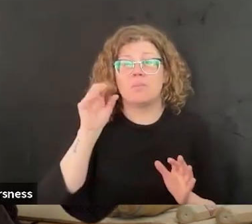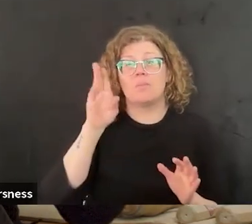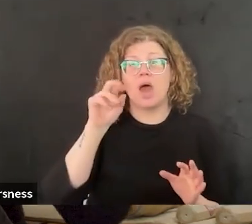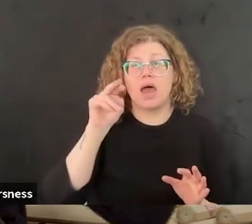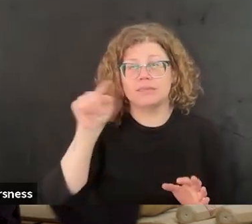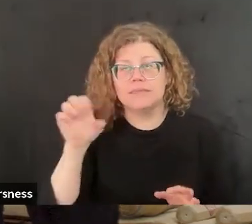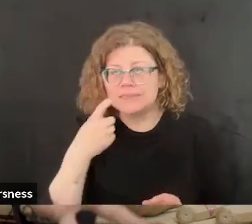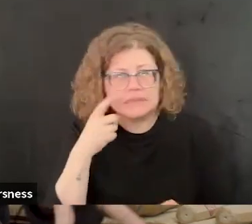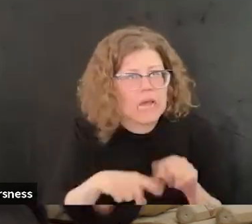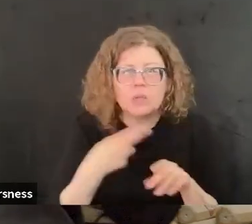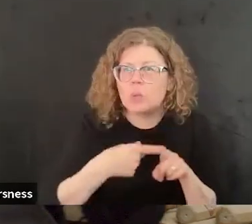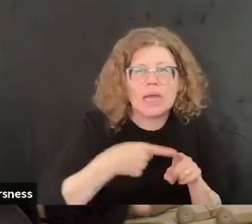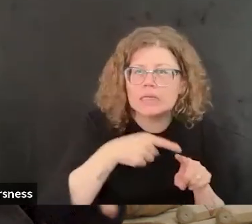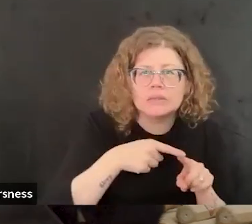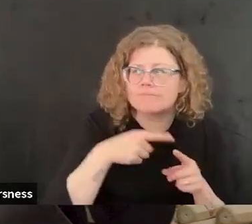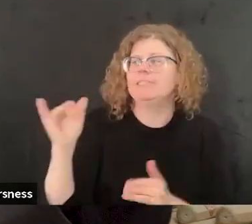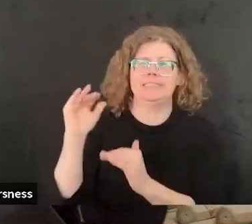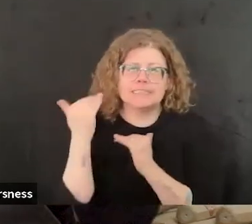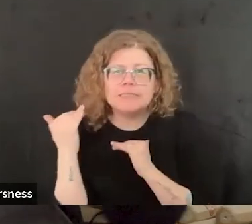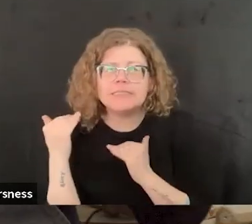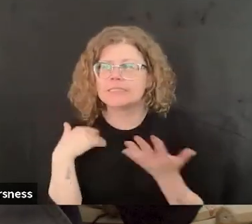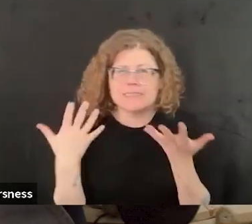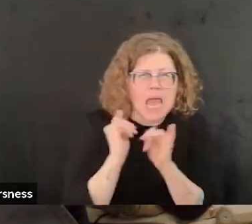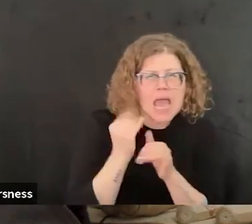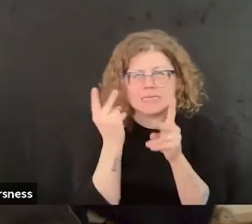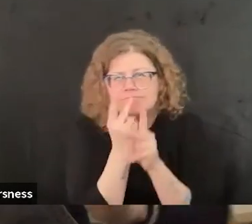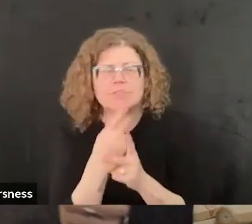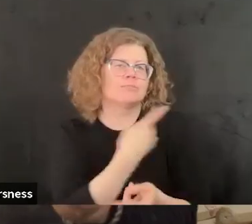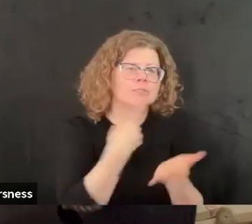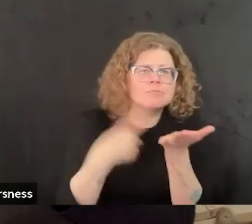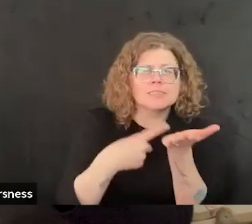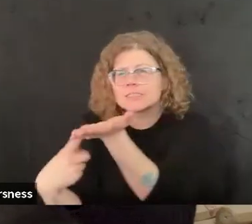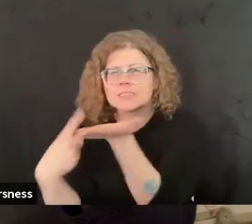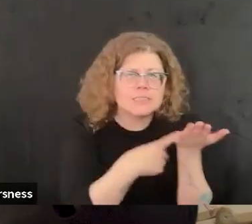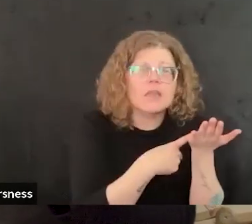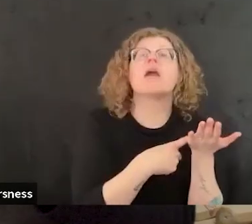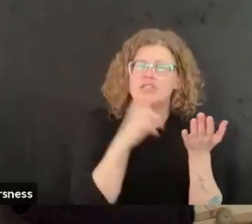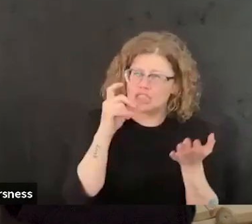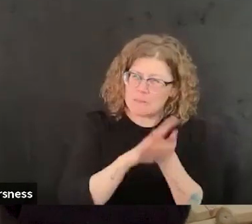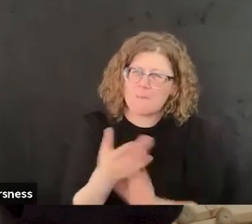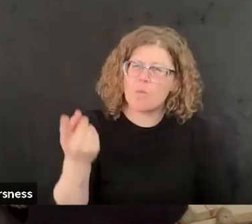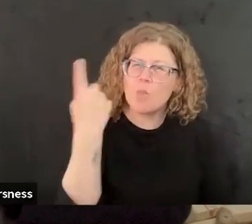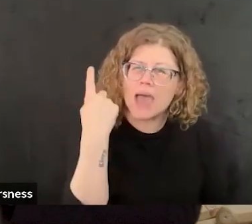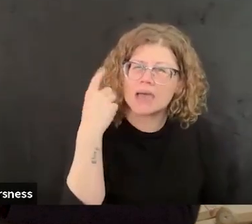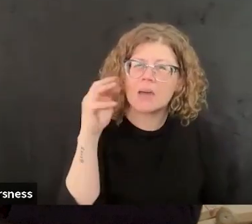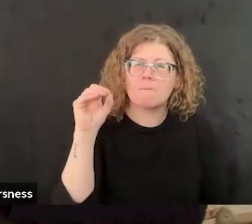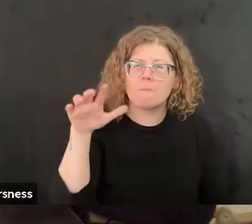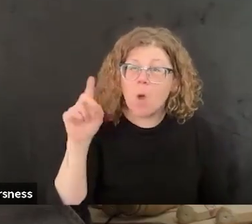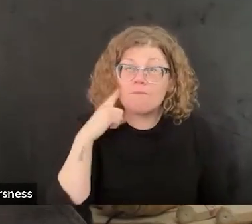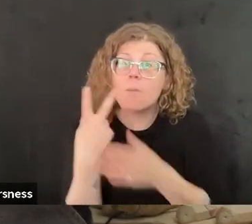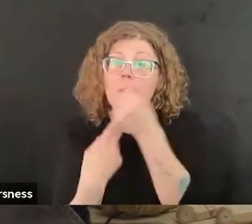bronze. So we could not. I mean, so this is what we did. We said, okay, it has to be one